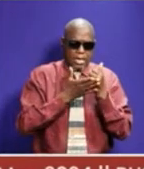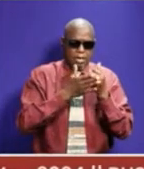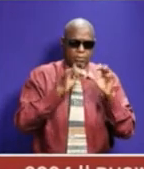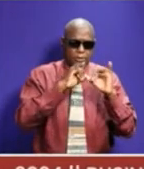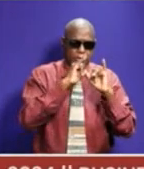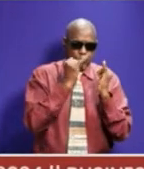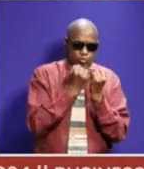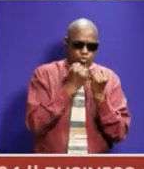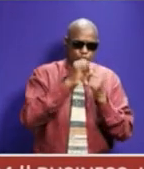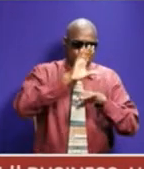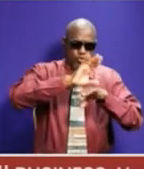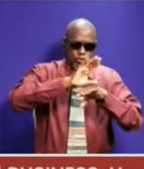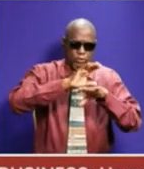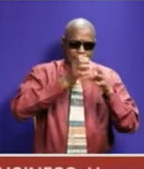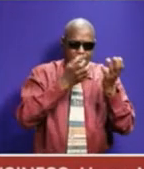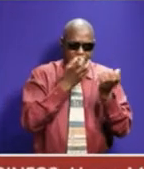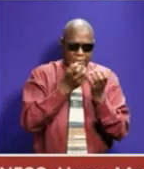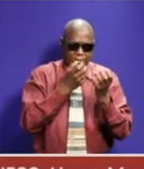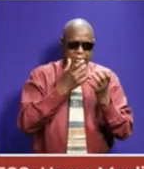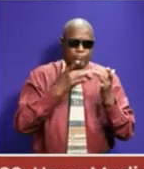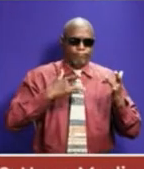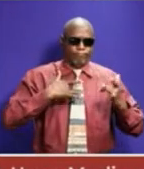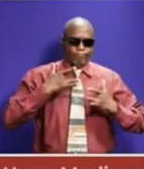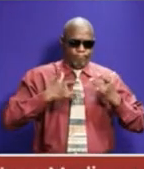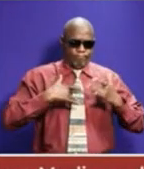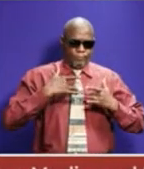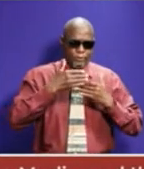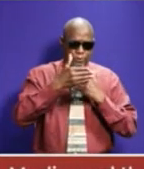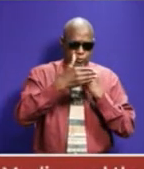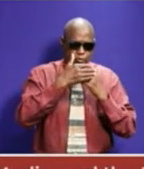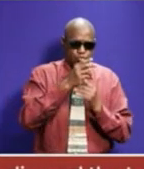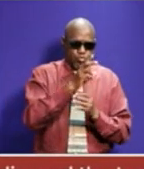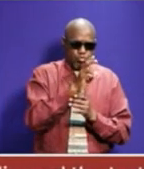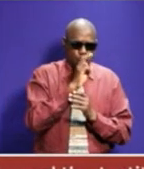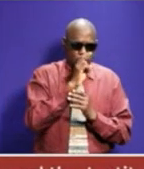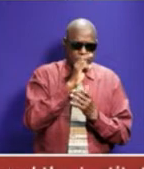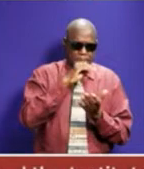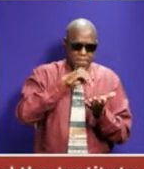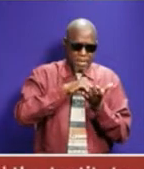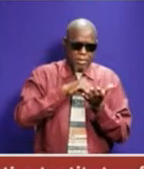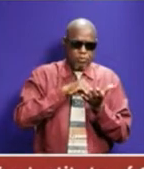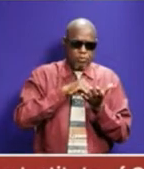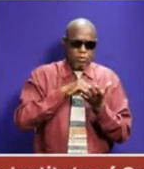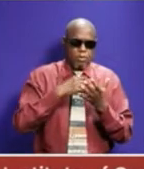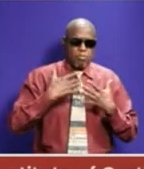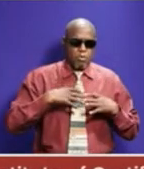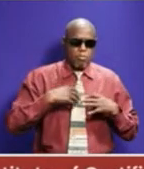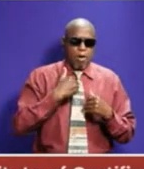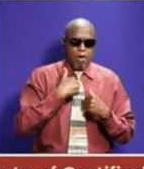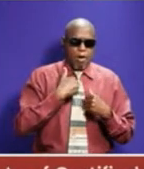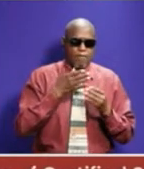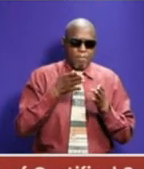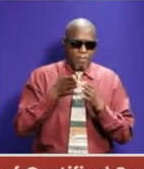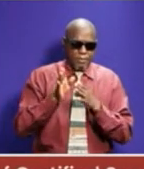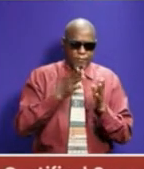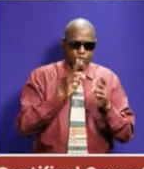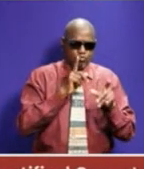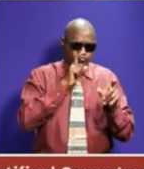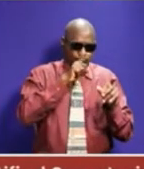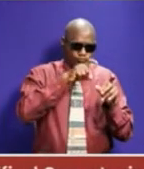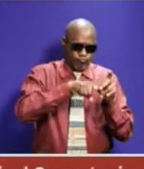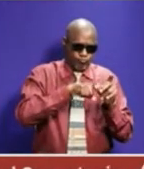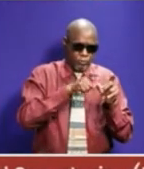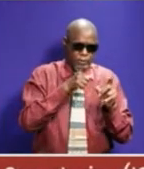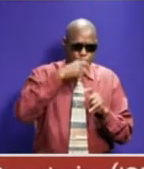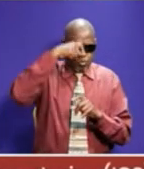businesses? And therefore, we are so excited that close to about 20 million people will have a privilege to tap into this wisdom